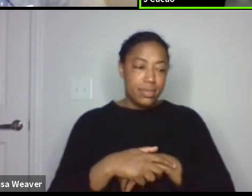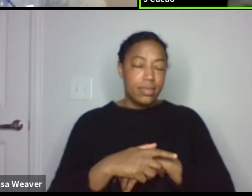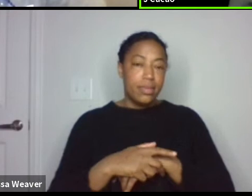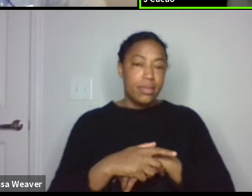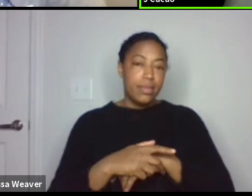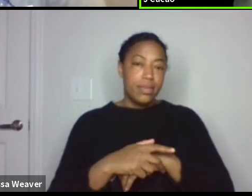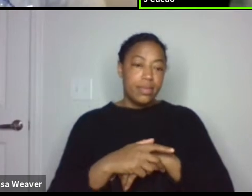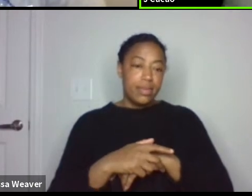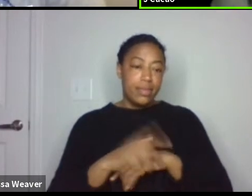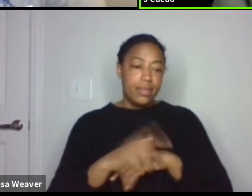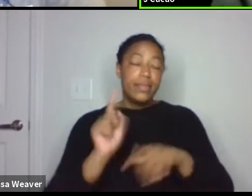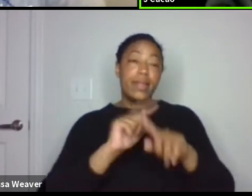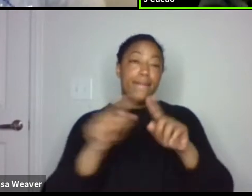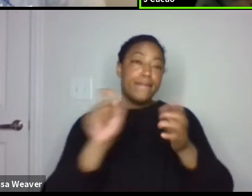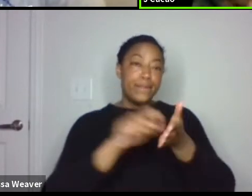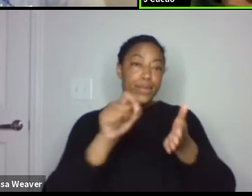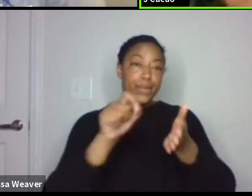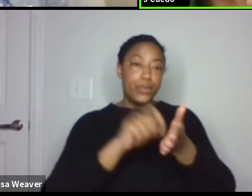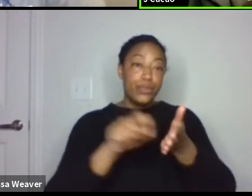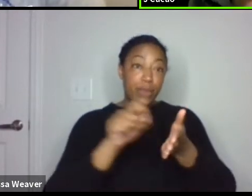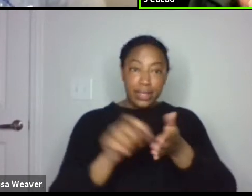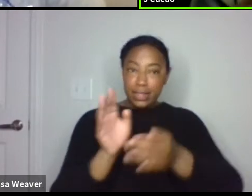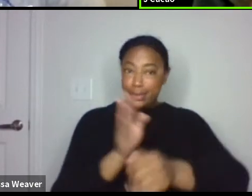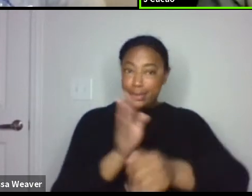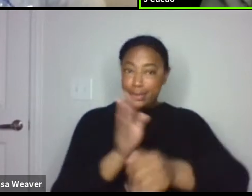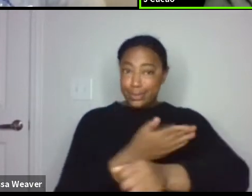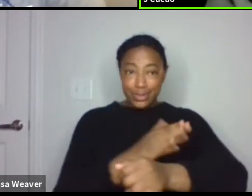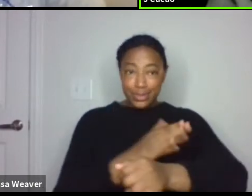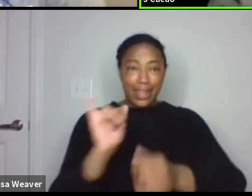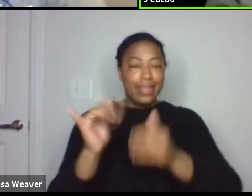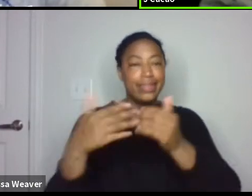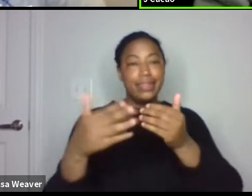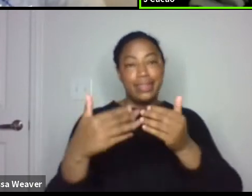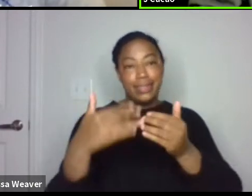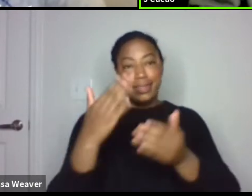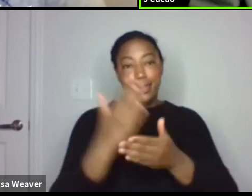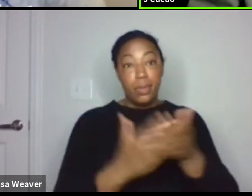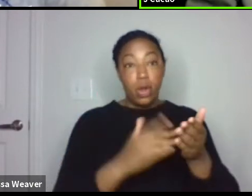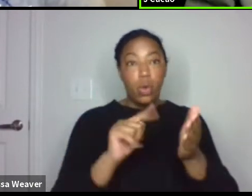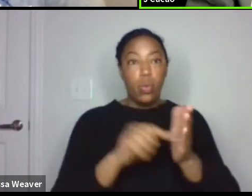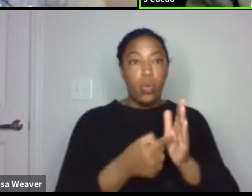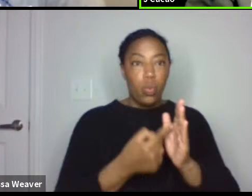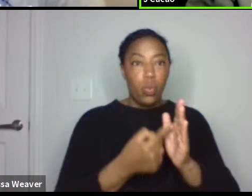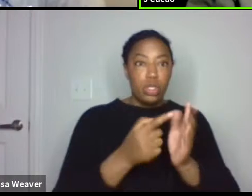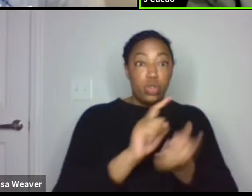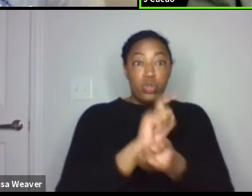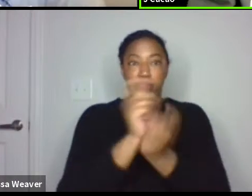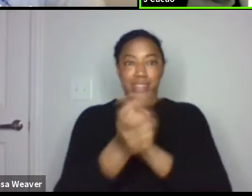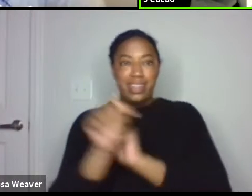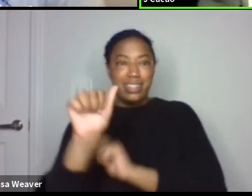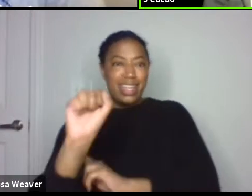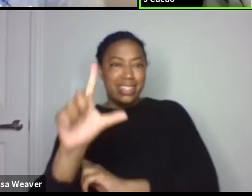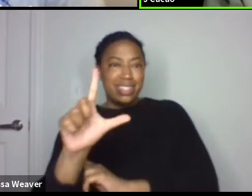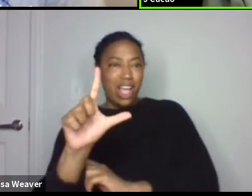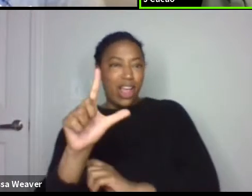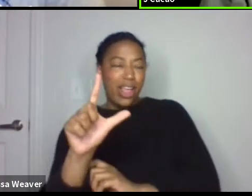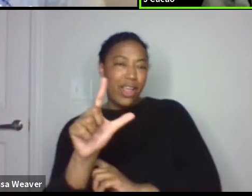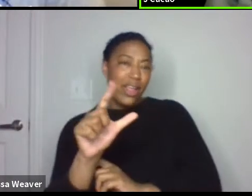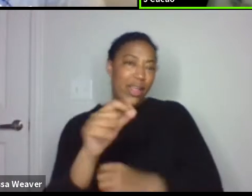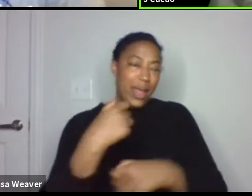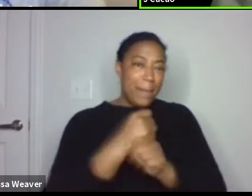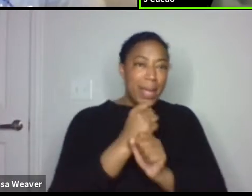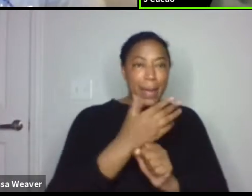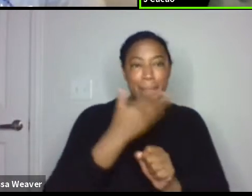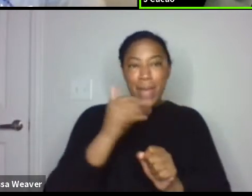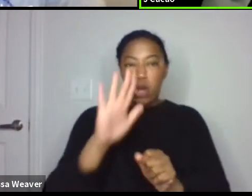writing the bars, I feel like that's the easy part. And then once you got to break it down into ASL and then kind of swag it out in your own